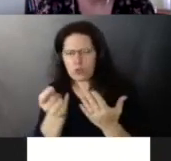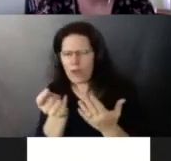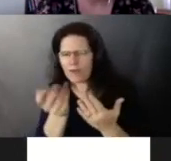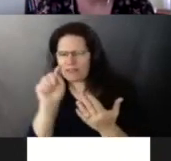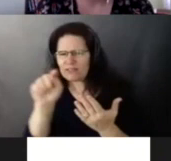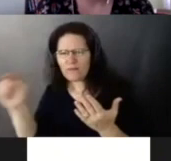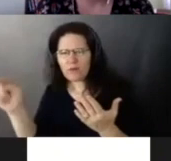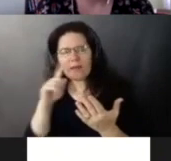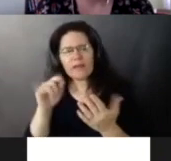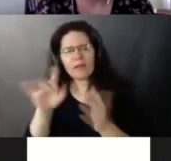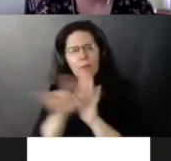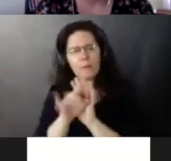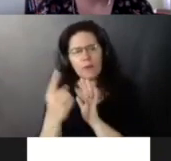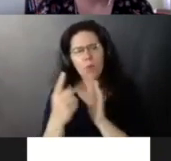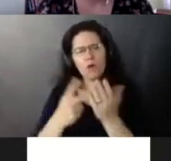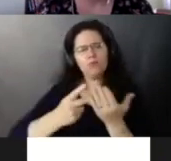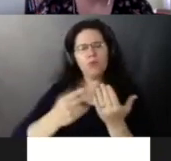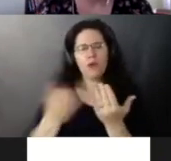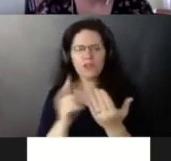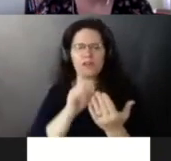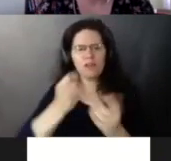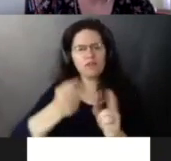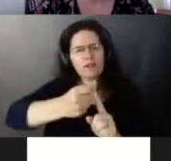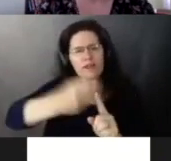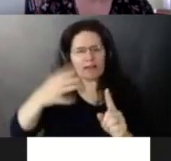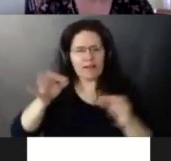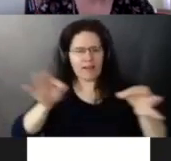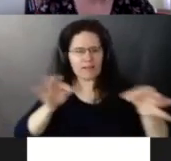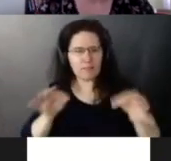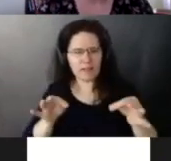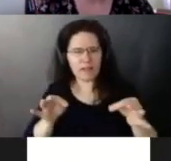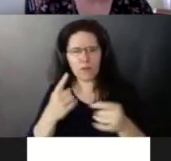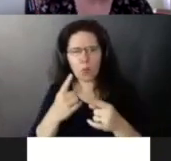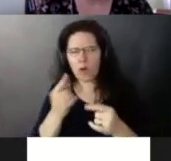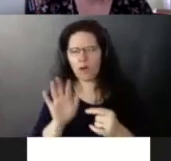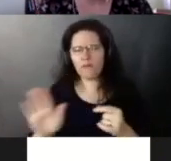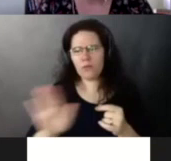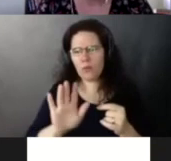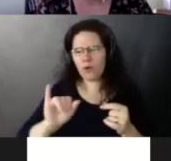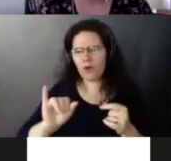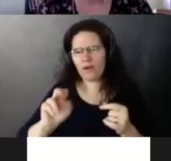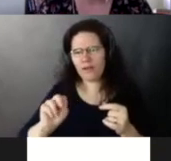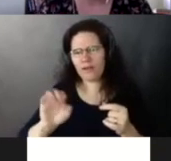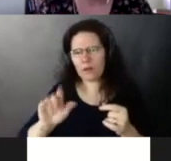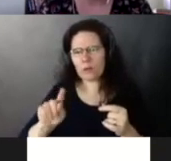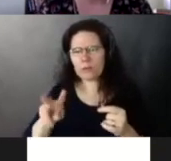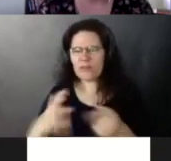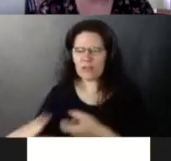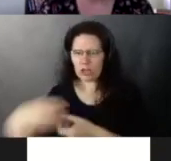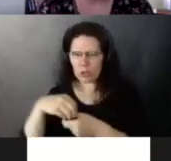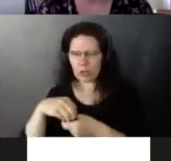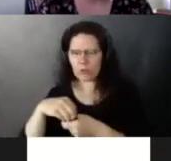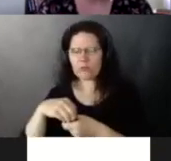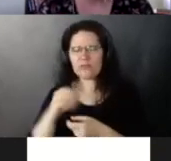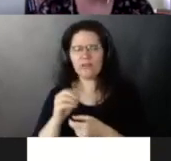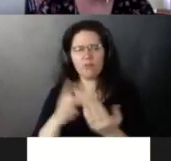into detail about a project that you have, an inclusive project that you've worked on since becoming a YES alumna, and how